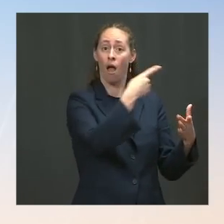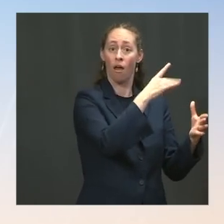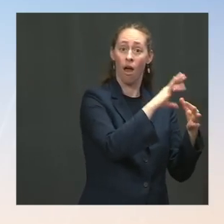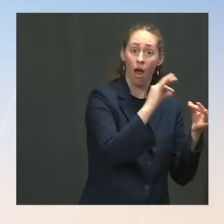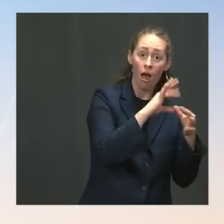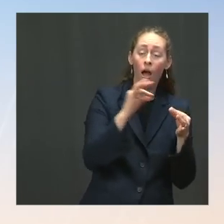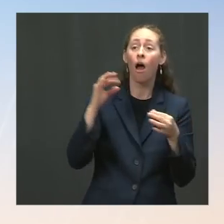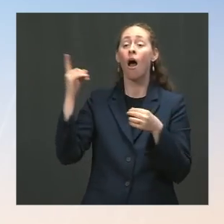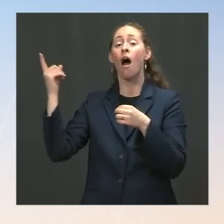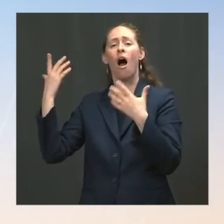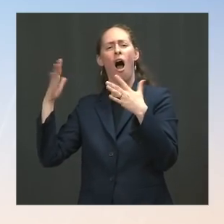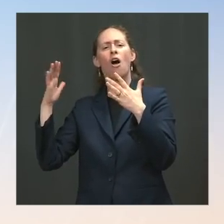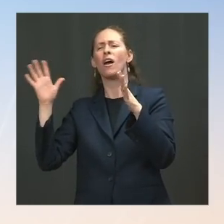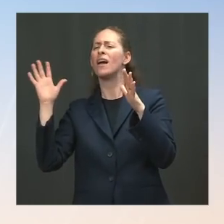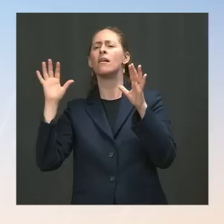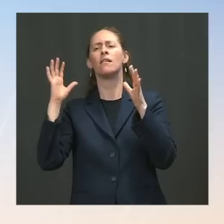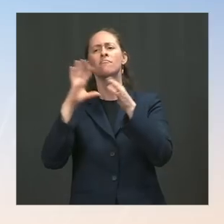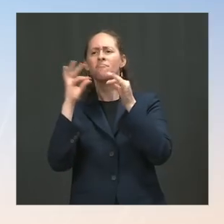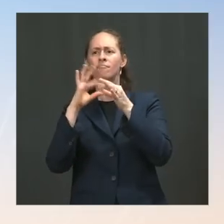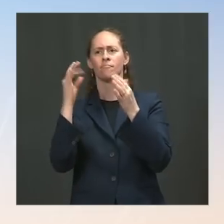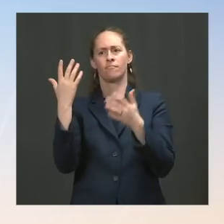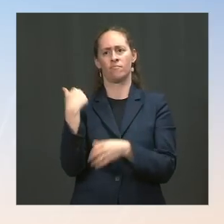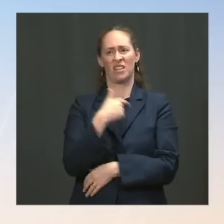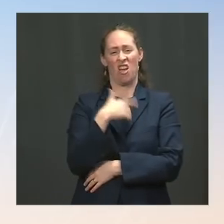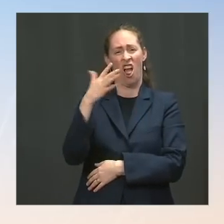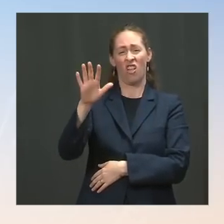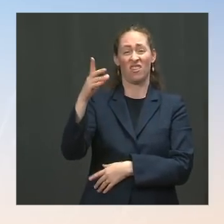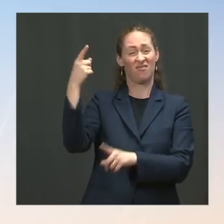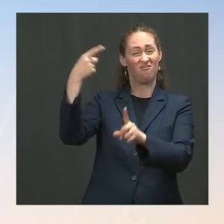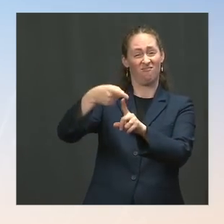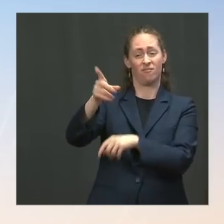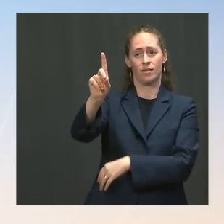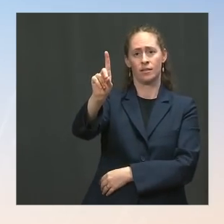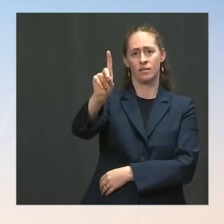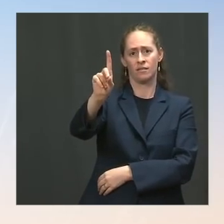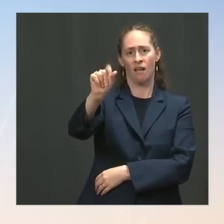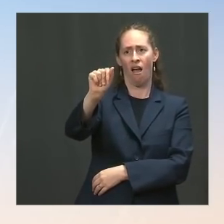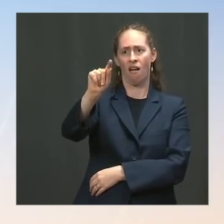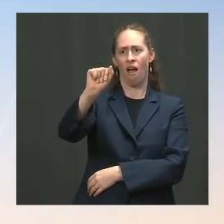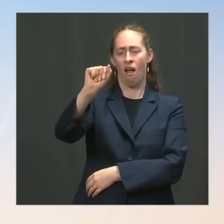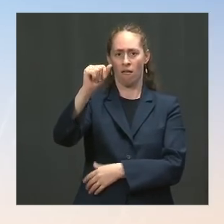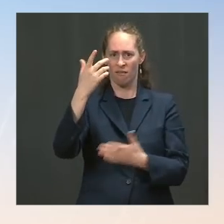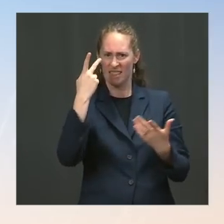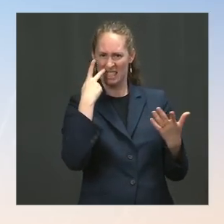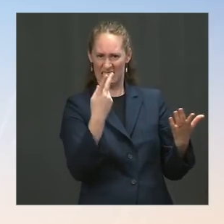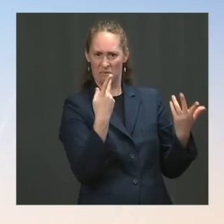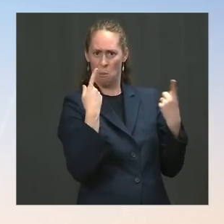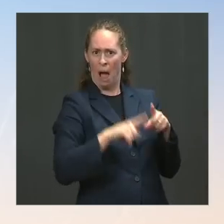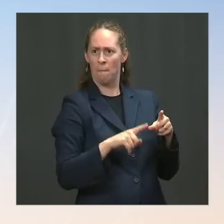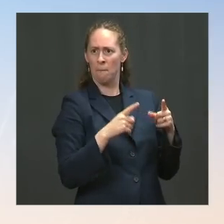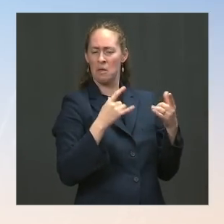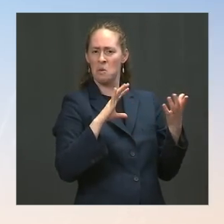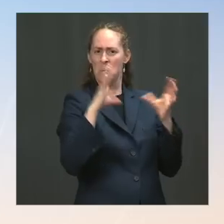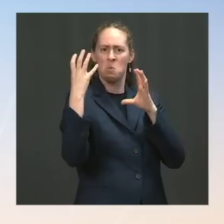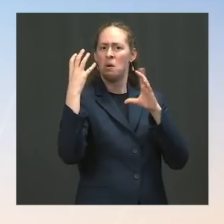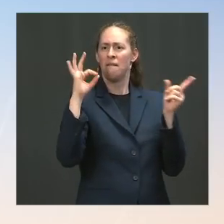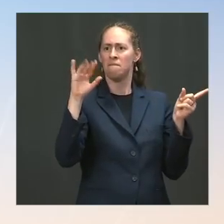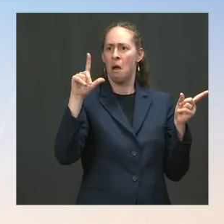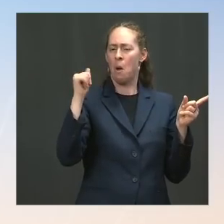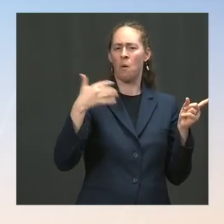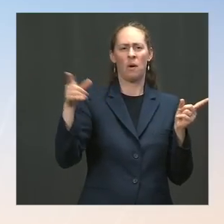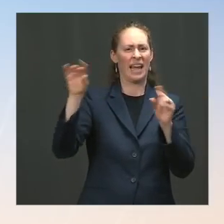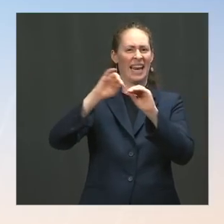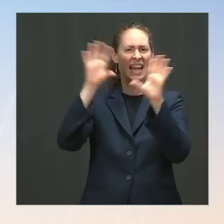data about public health and the impact in Florida. It is factual and it is a fact and data that you all are aware of, that